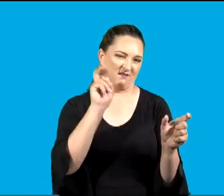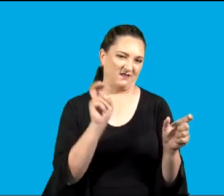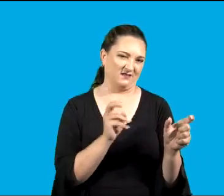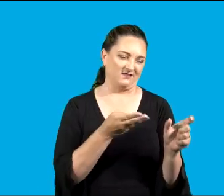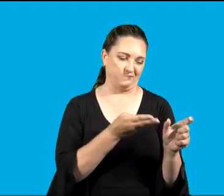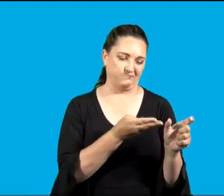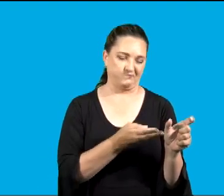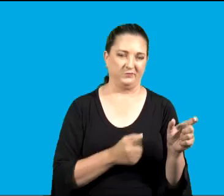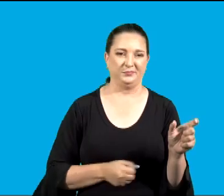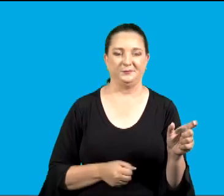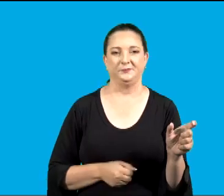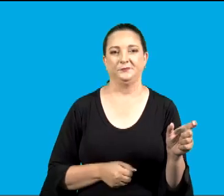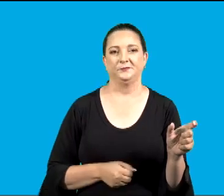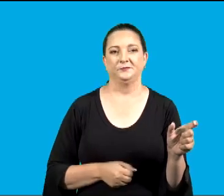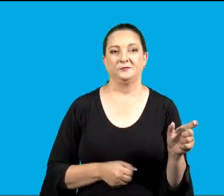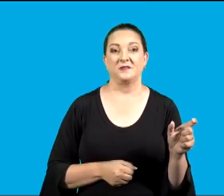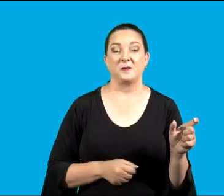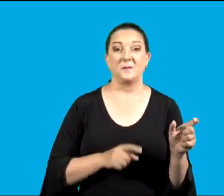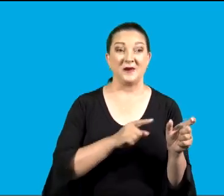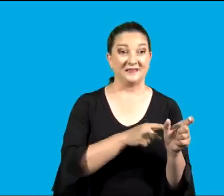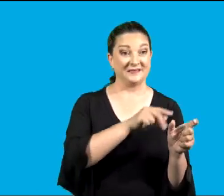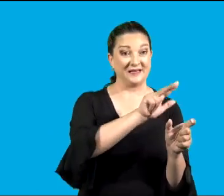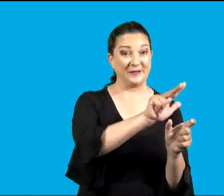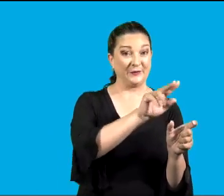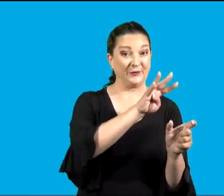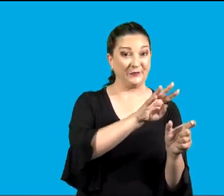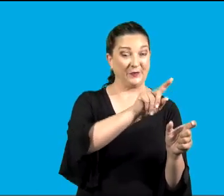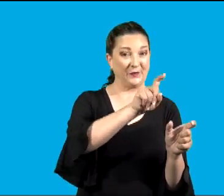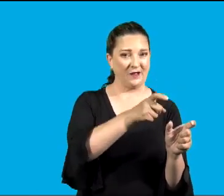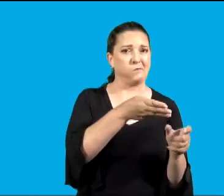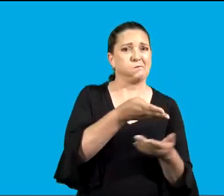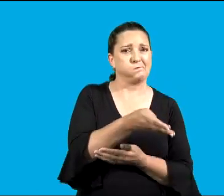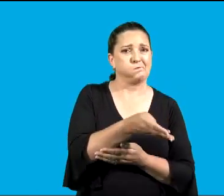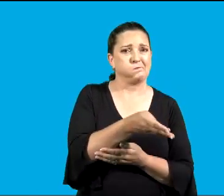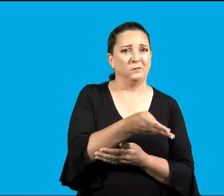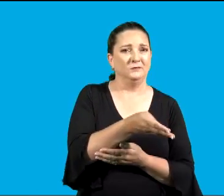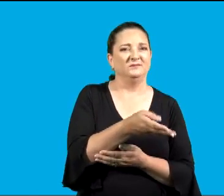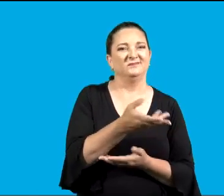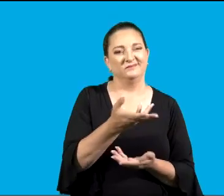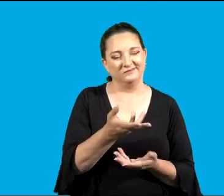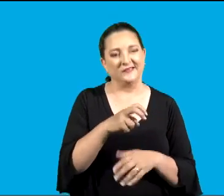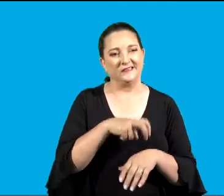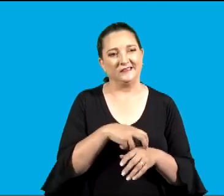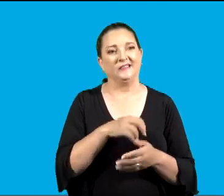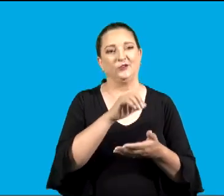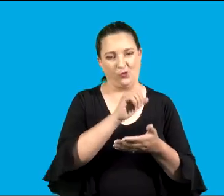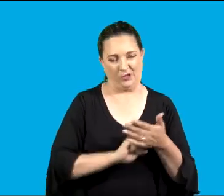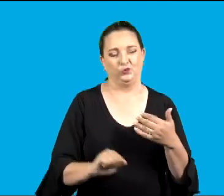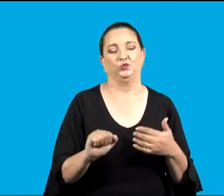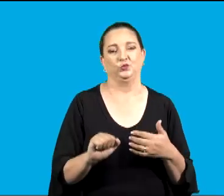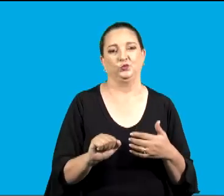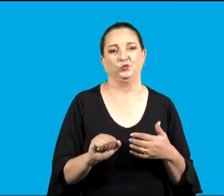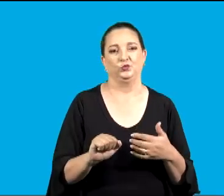and electricity. The entire amount of 84,000 was included. So I'll come and take out